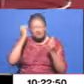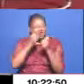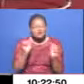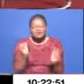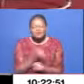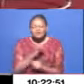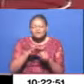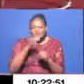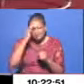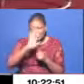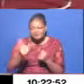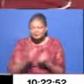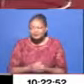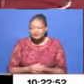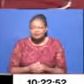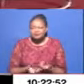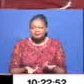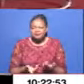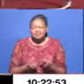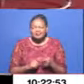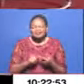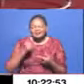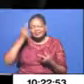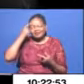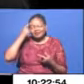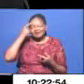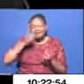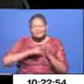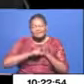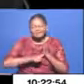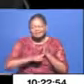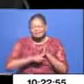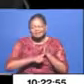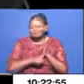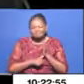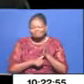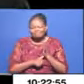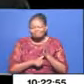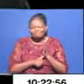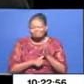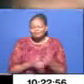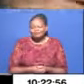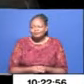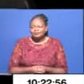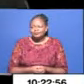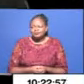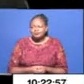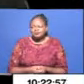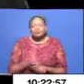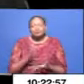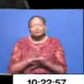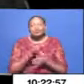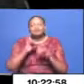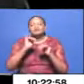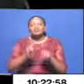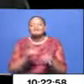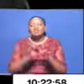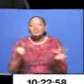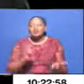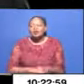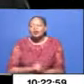there. Yeah. So I'm even thinking very hard, please, the monitors, you'll be there for a long time, my senior